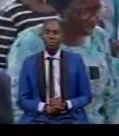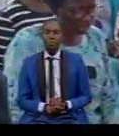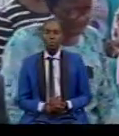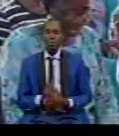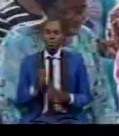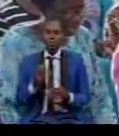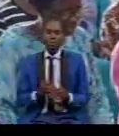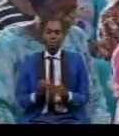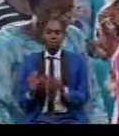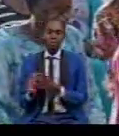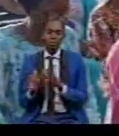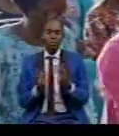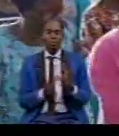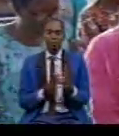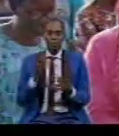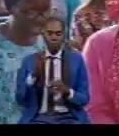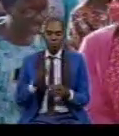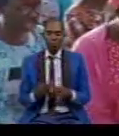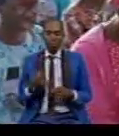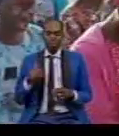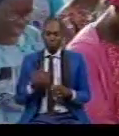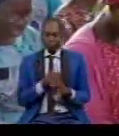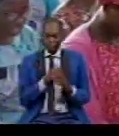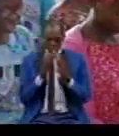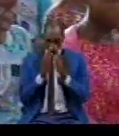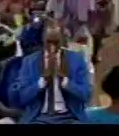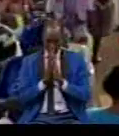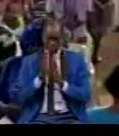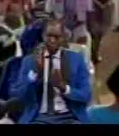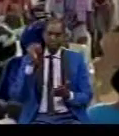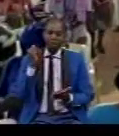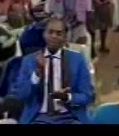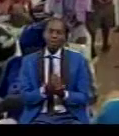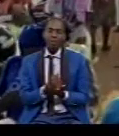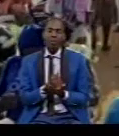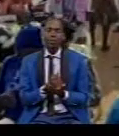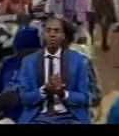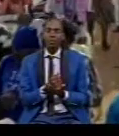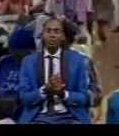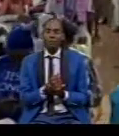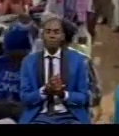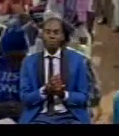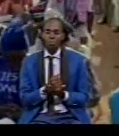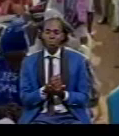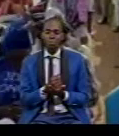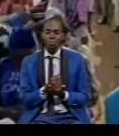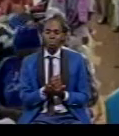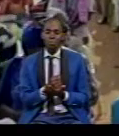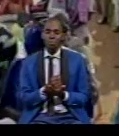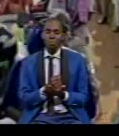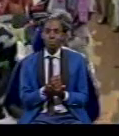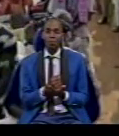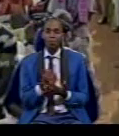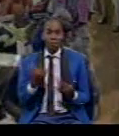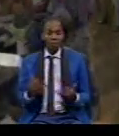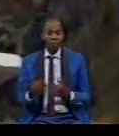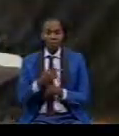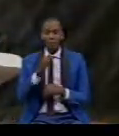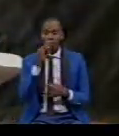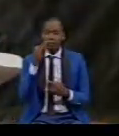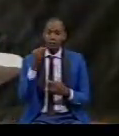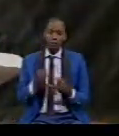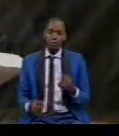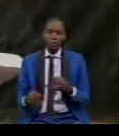heal, come to deliver, come to set free, come to bring the glory